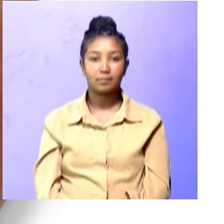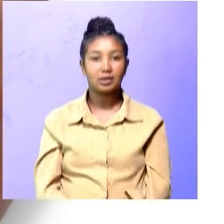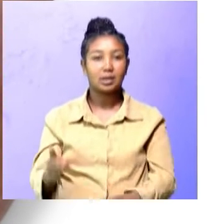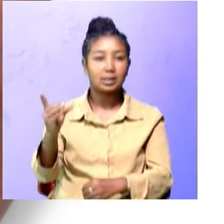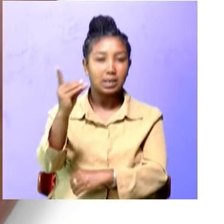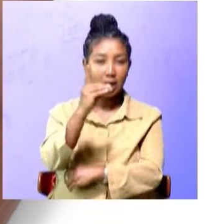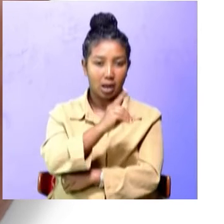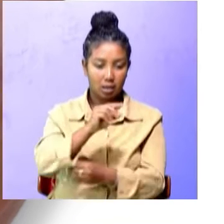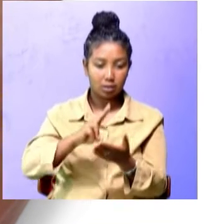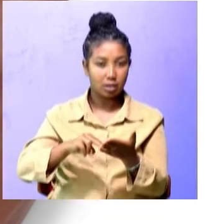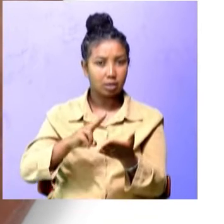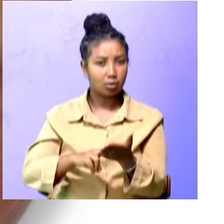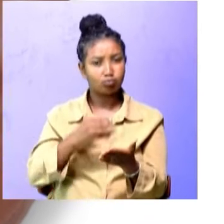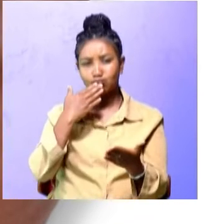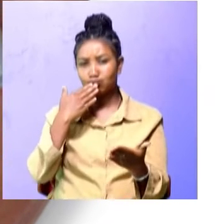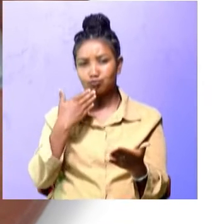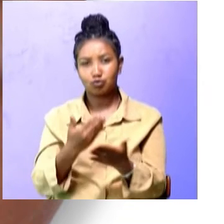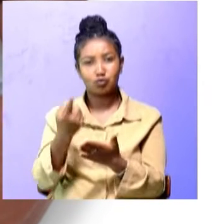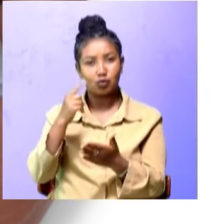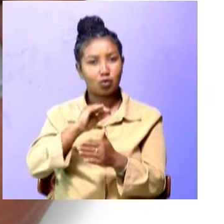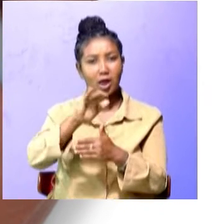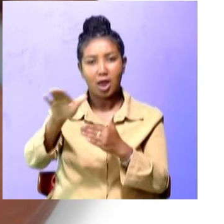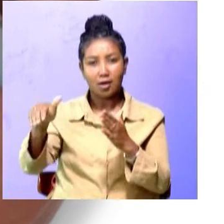daily reading is good for every student.